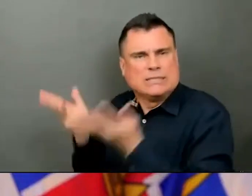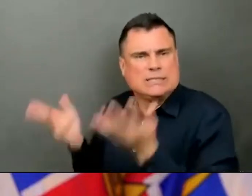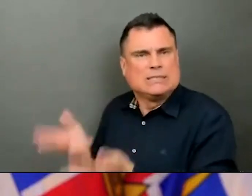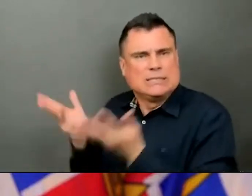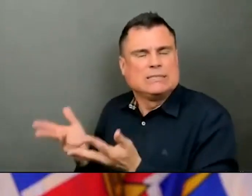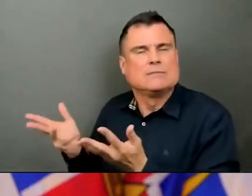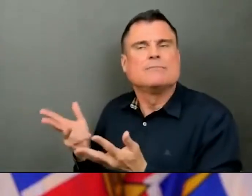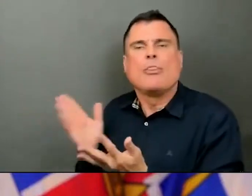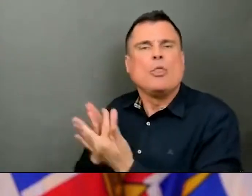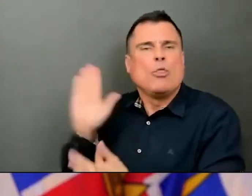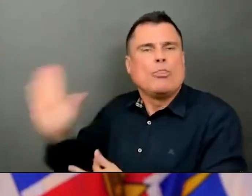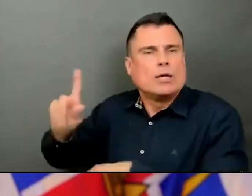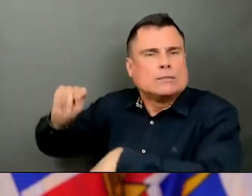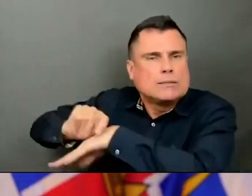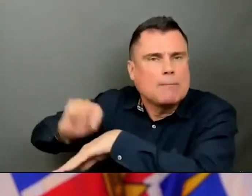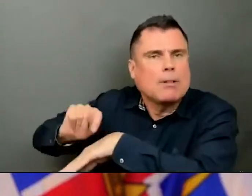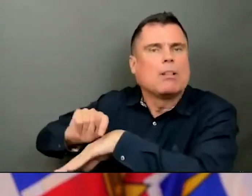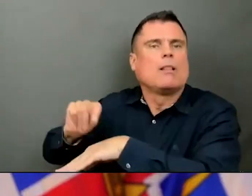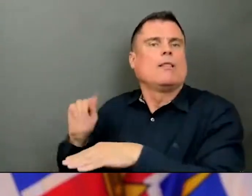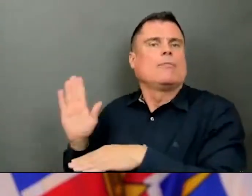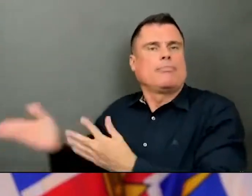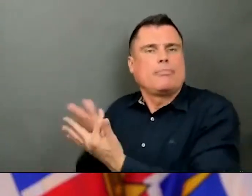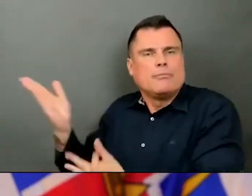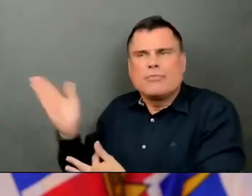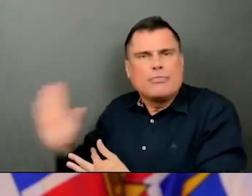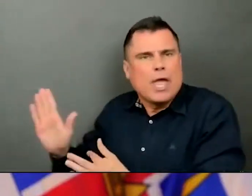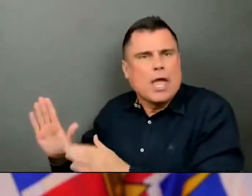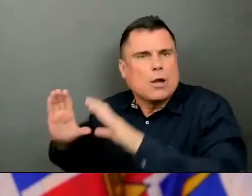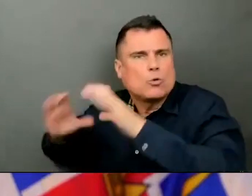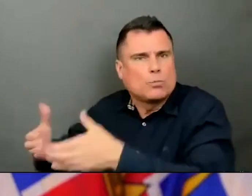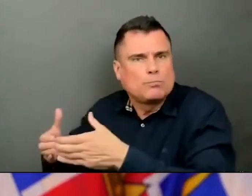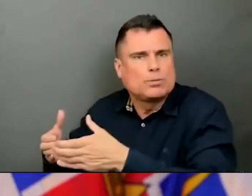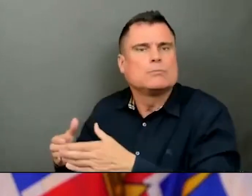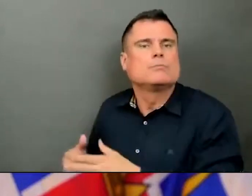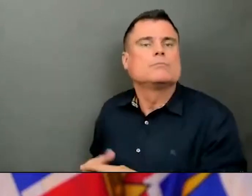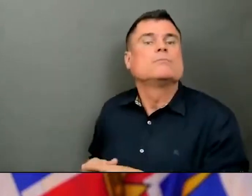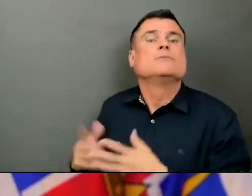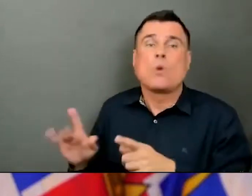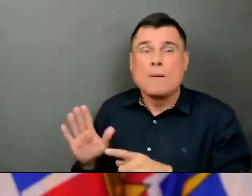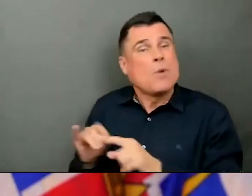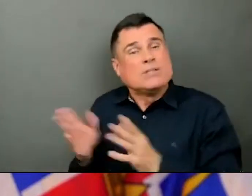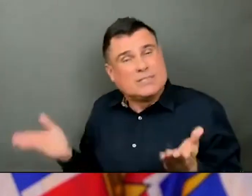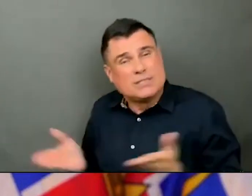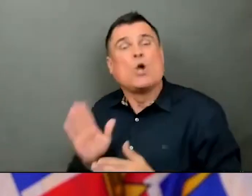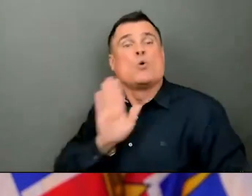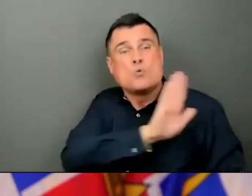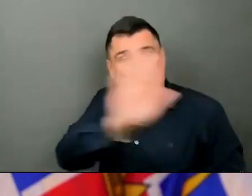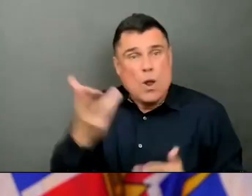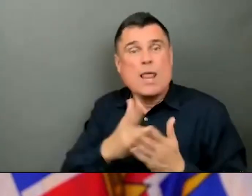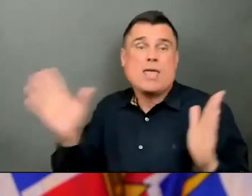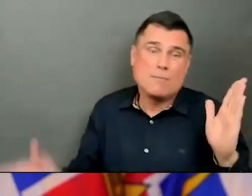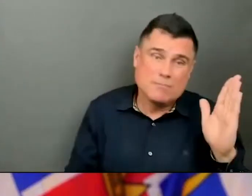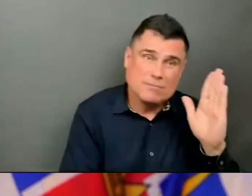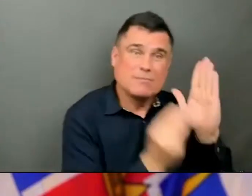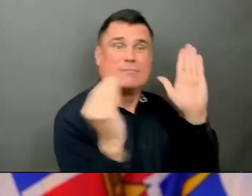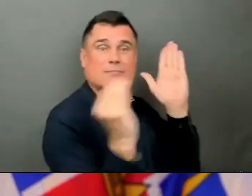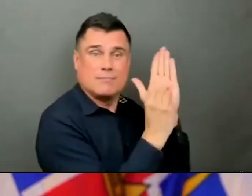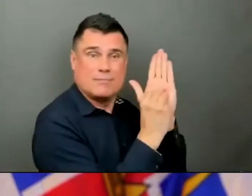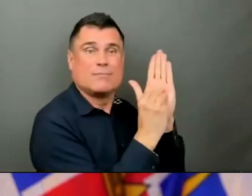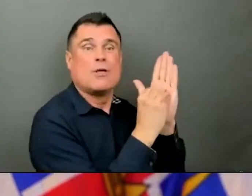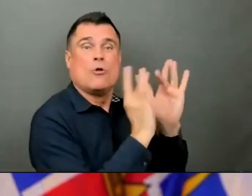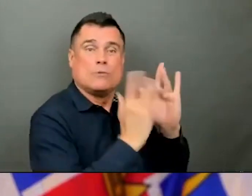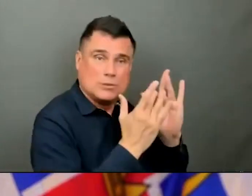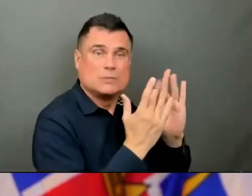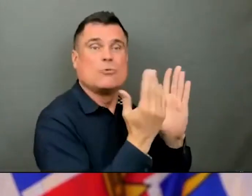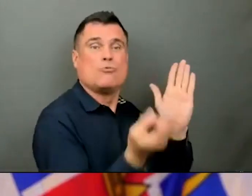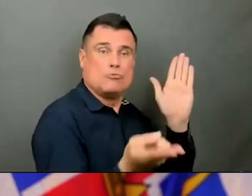the registration is the way that you will get a guaranteed vaccine in your clinic, and we need to find ways to answer